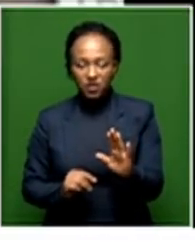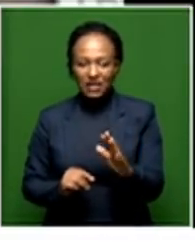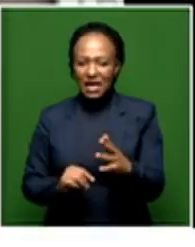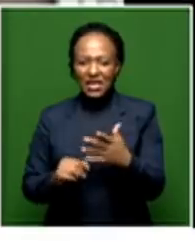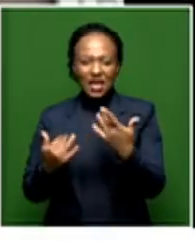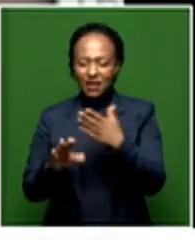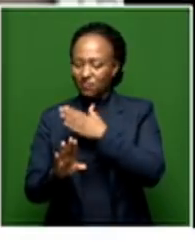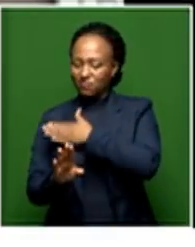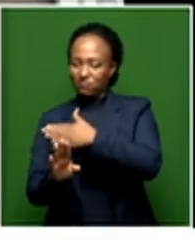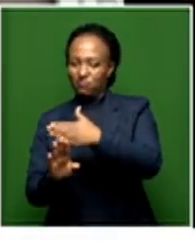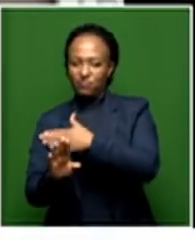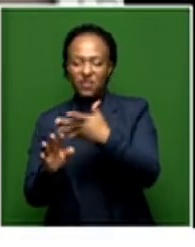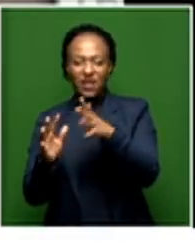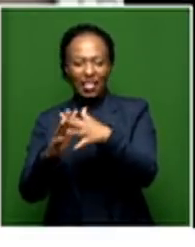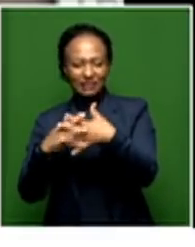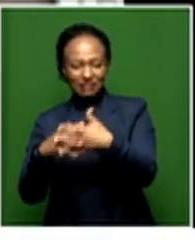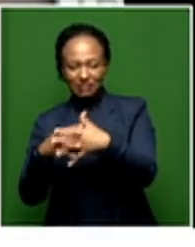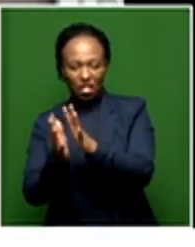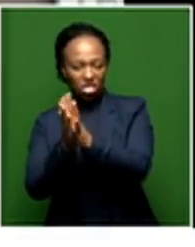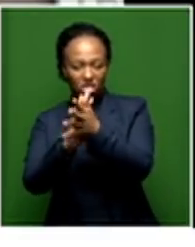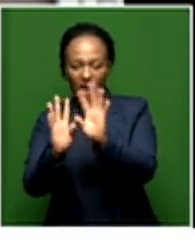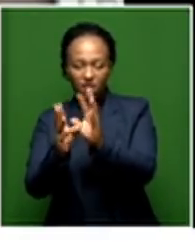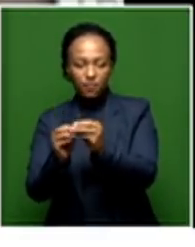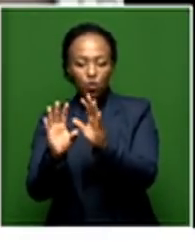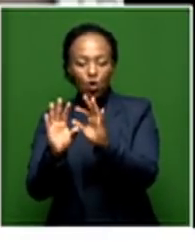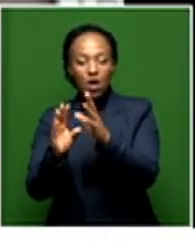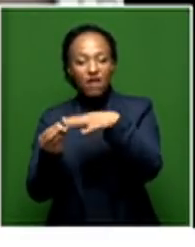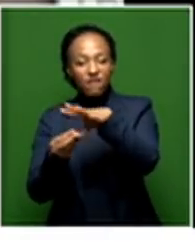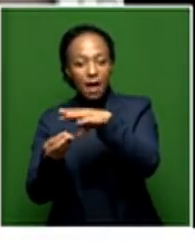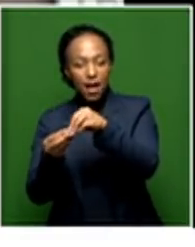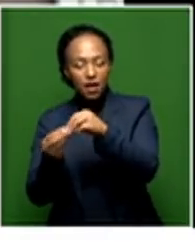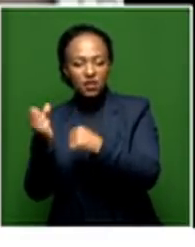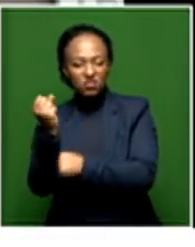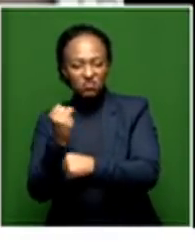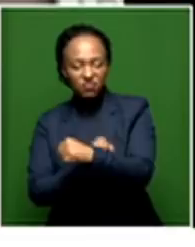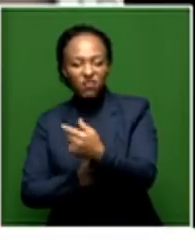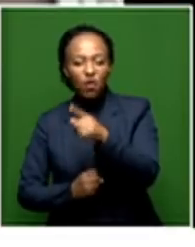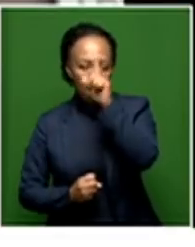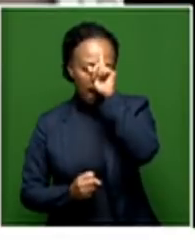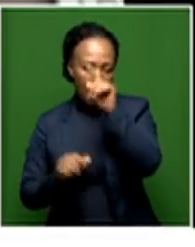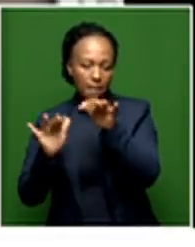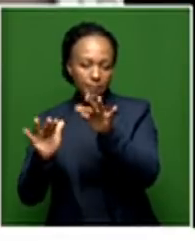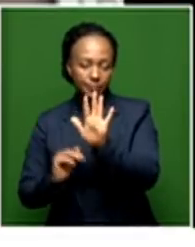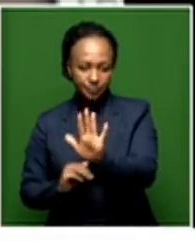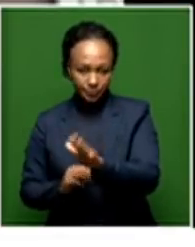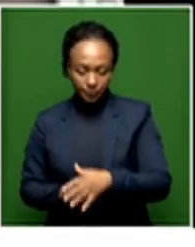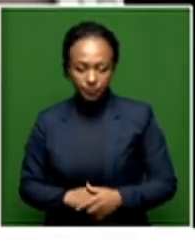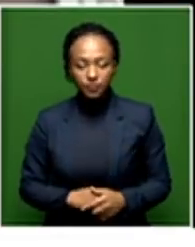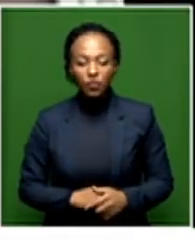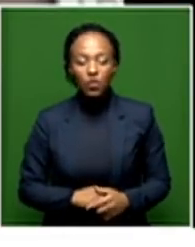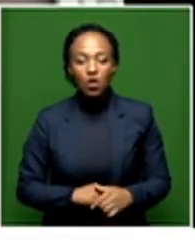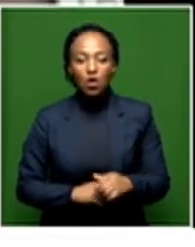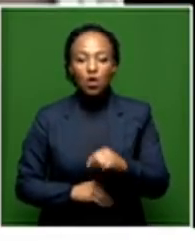disorientated and actually really affected the family structure of Africans, because at the